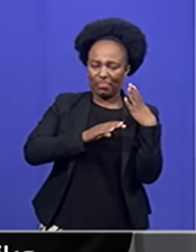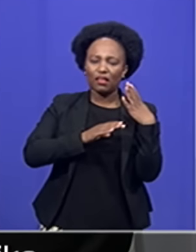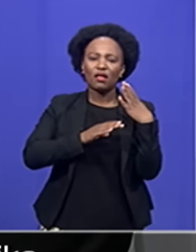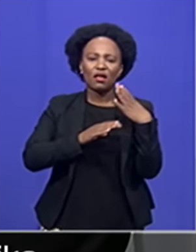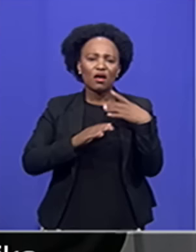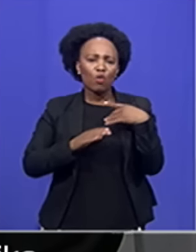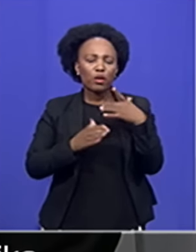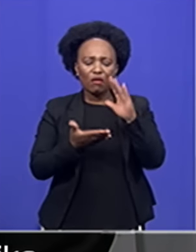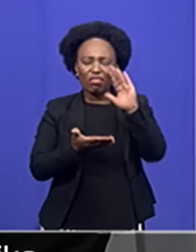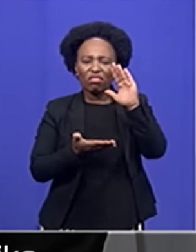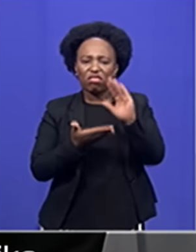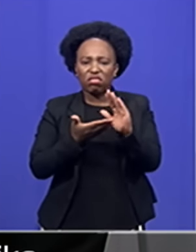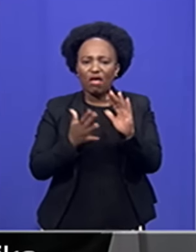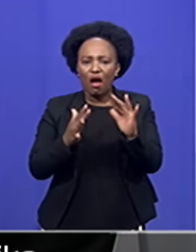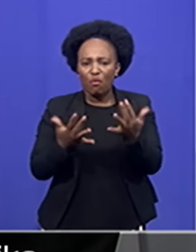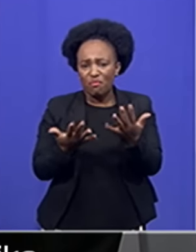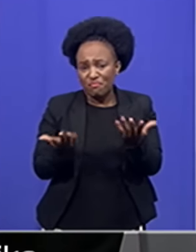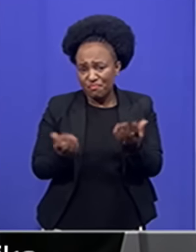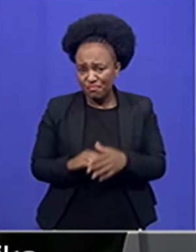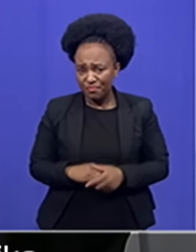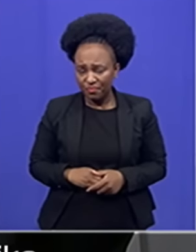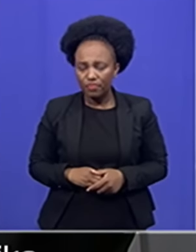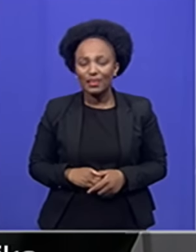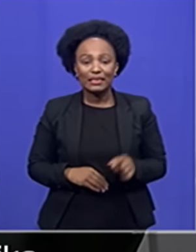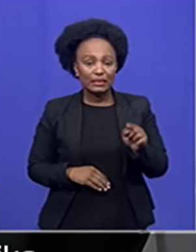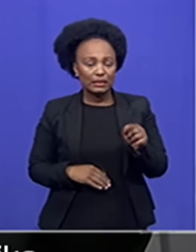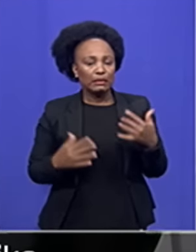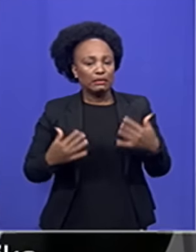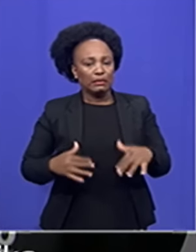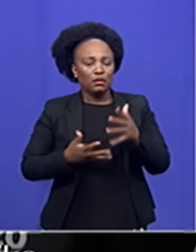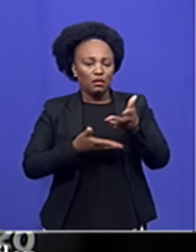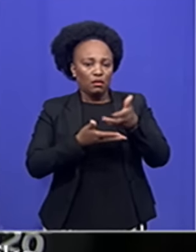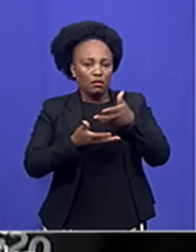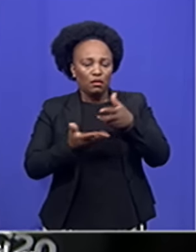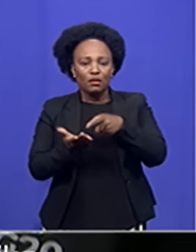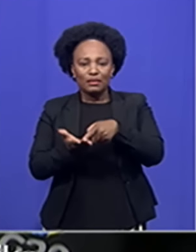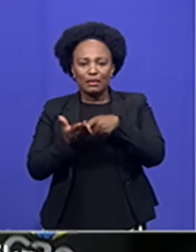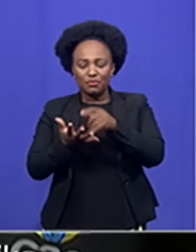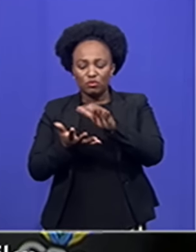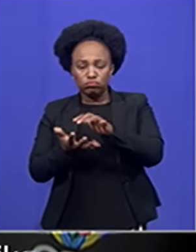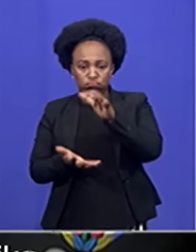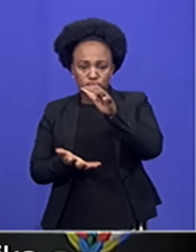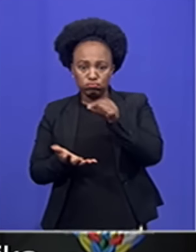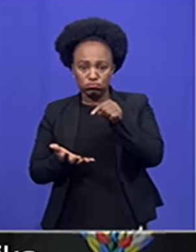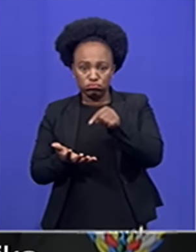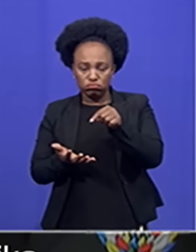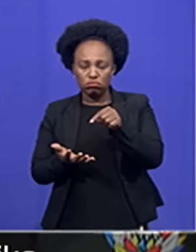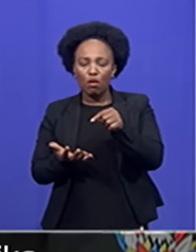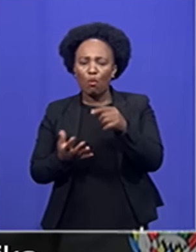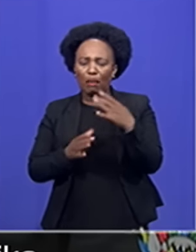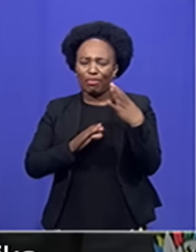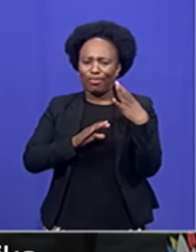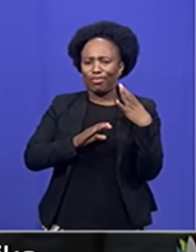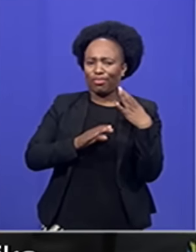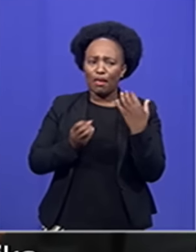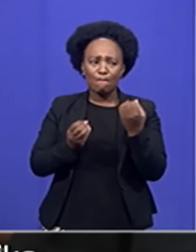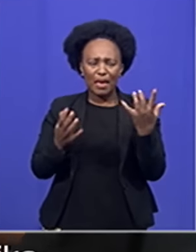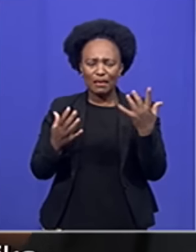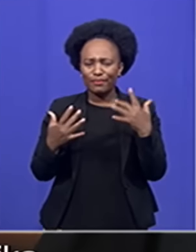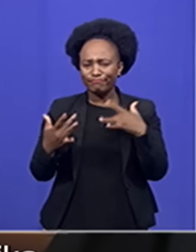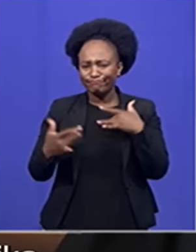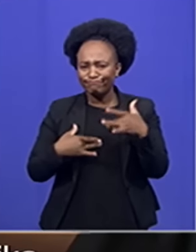re ikimolle go seo ya no go builwe thata ka kganya debt sekoloto ke kganye e tlhobang boroko thata